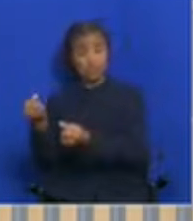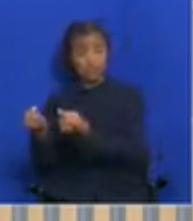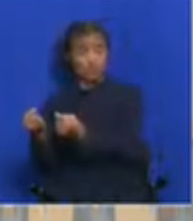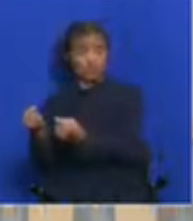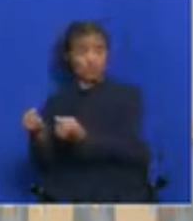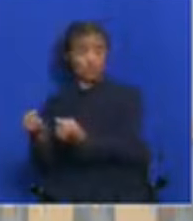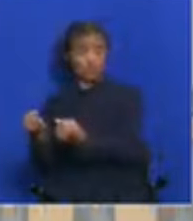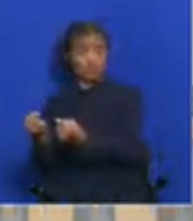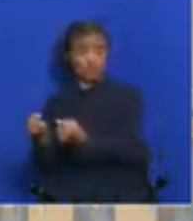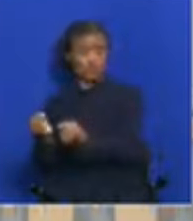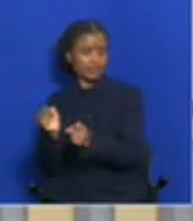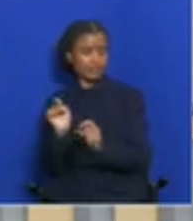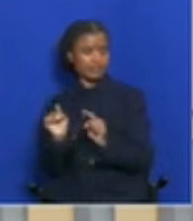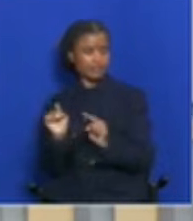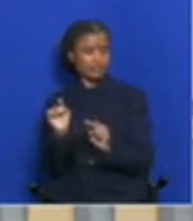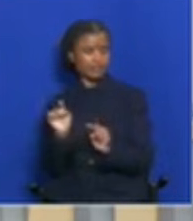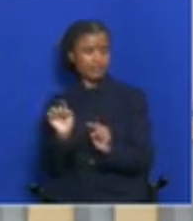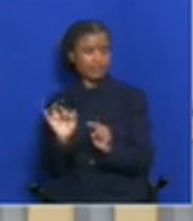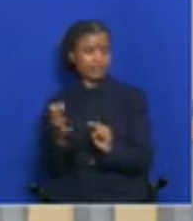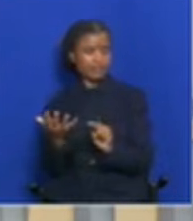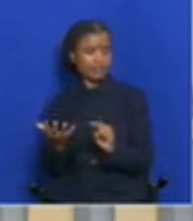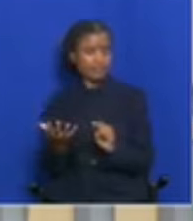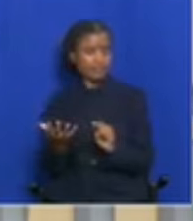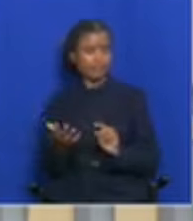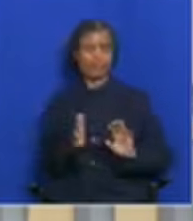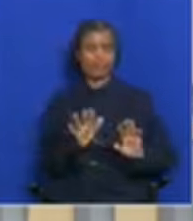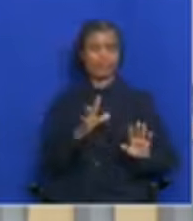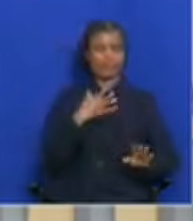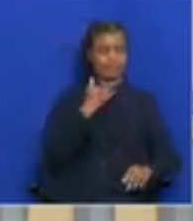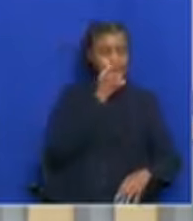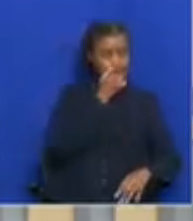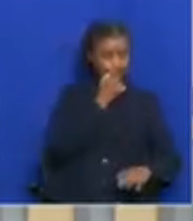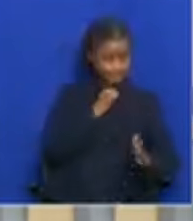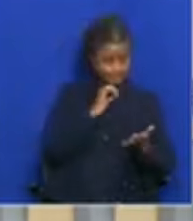Trying to find my NPA Act.